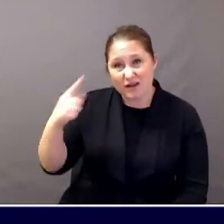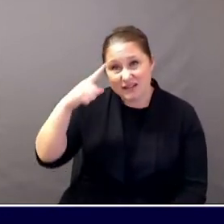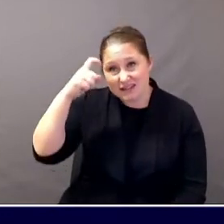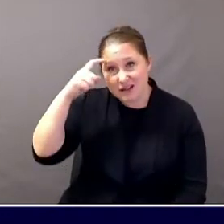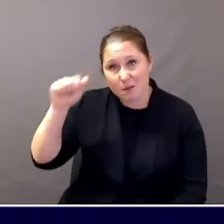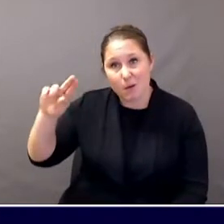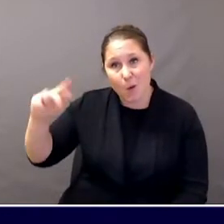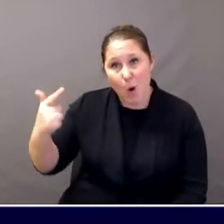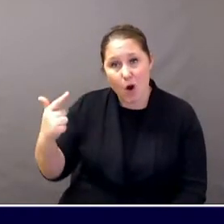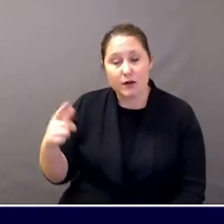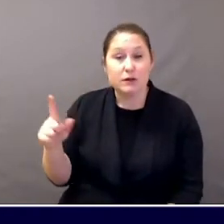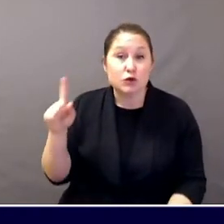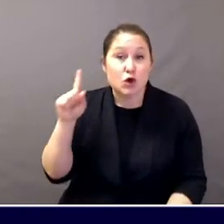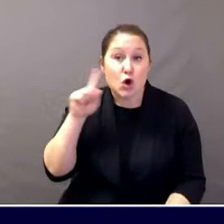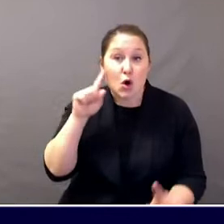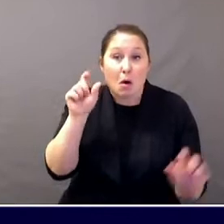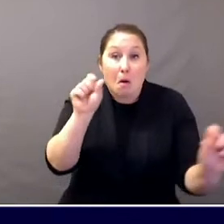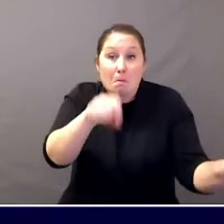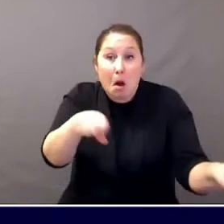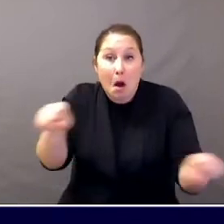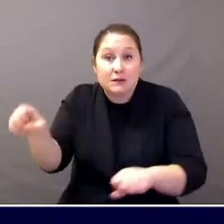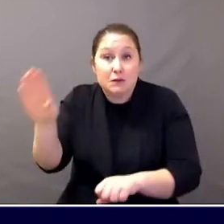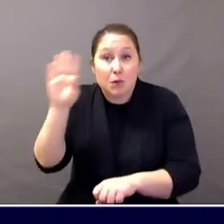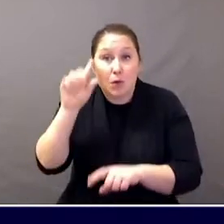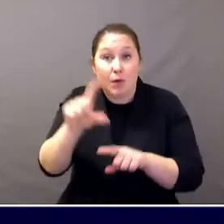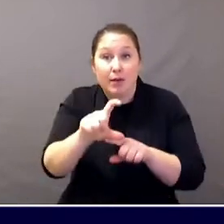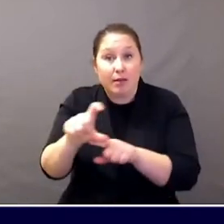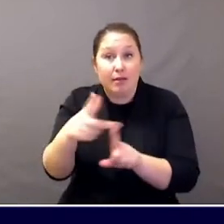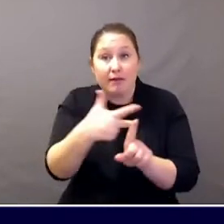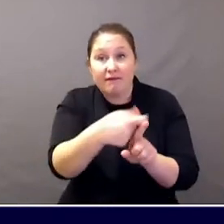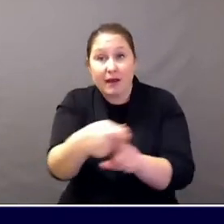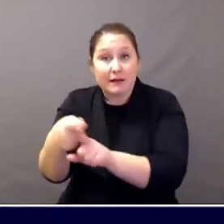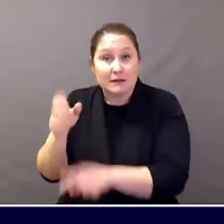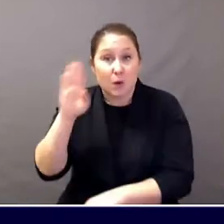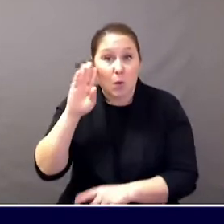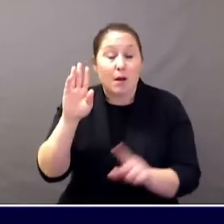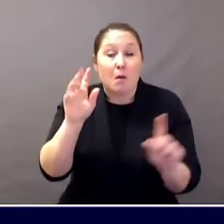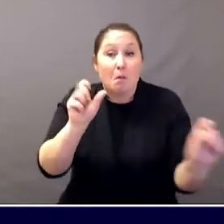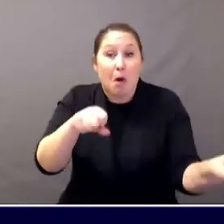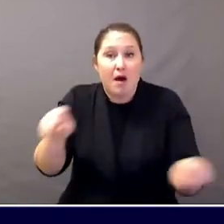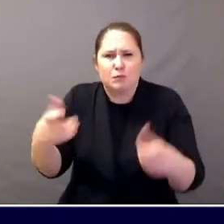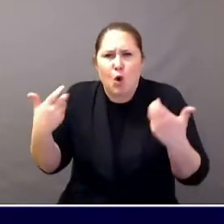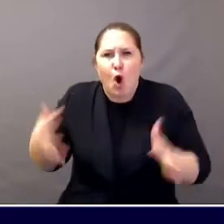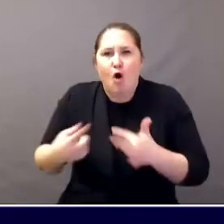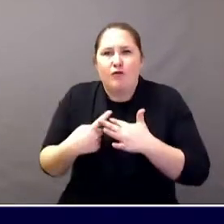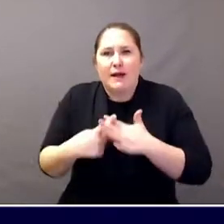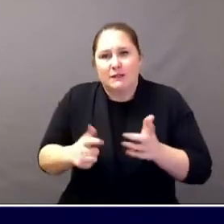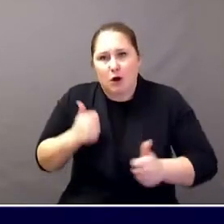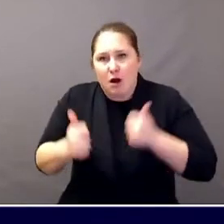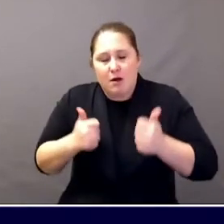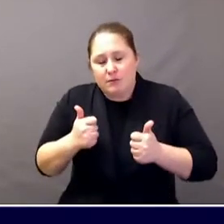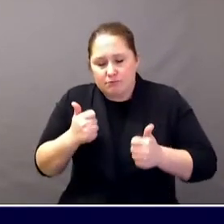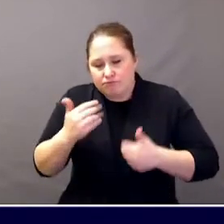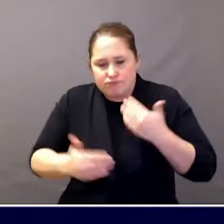of vaccines, honestly. These 2 vaccines which came to us, which came into being in December,